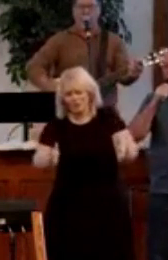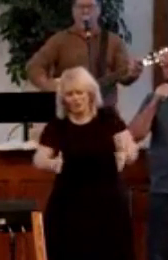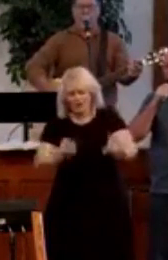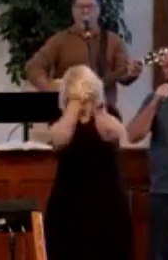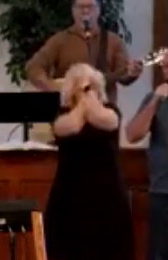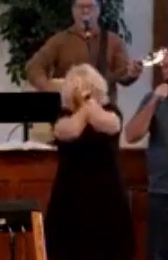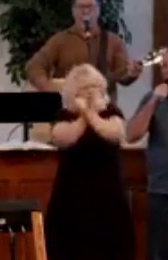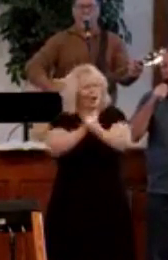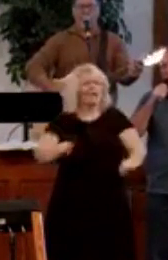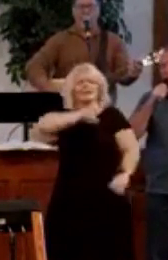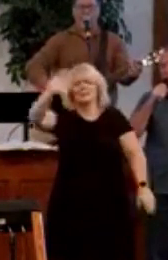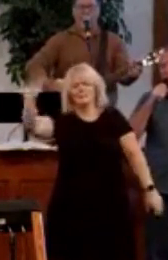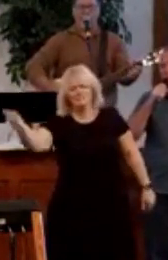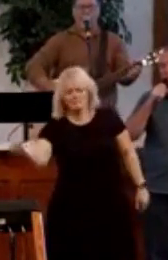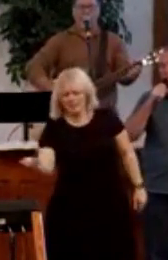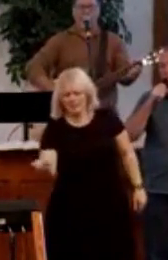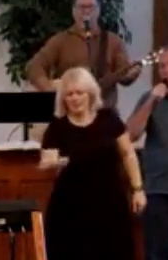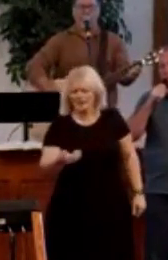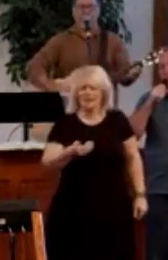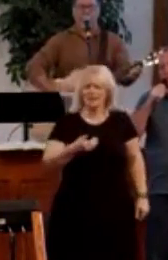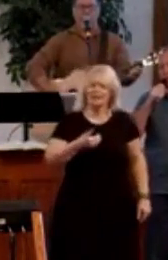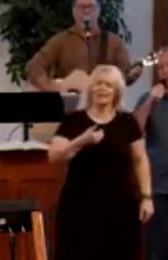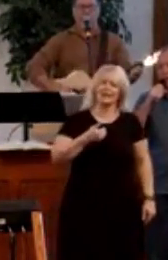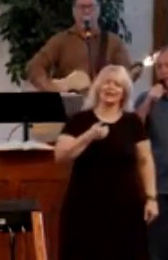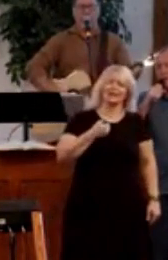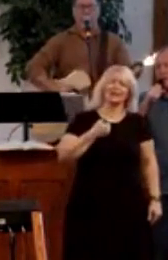Savior has ransomed me,